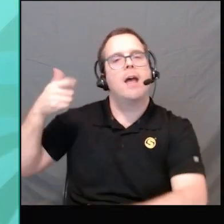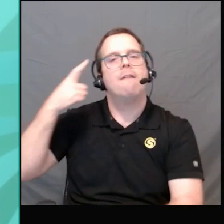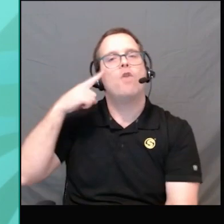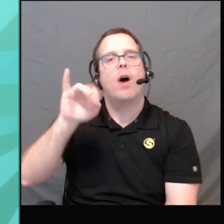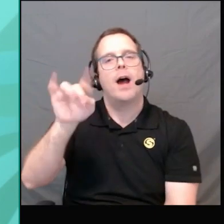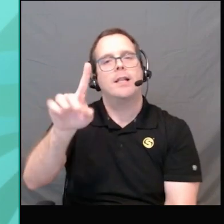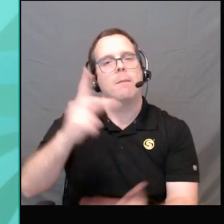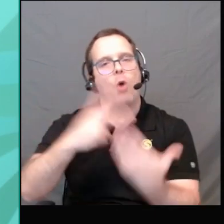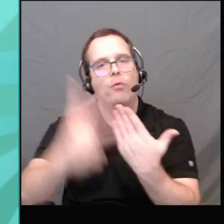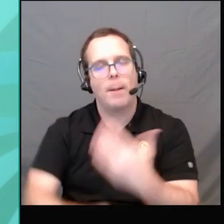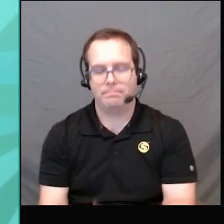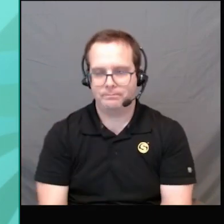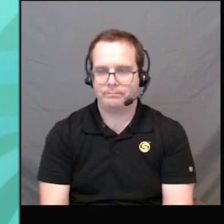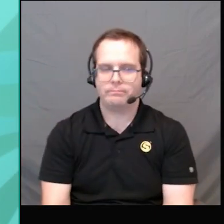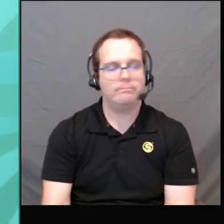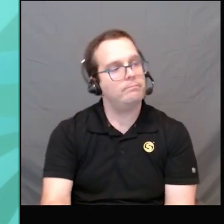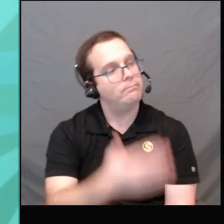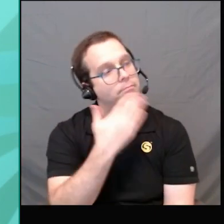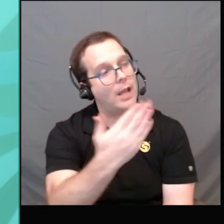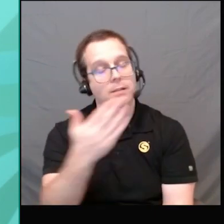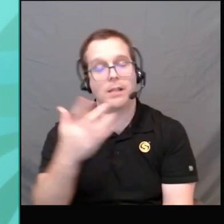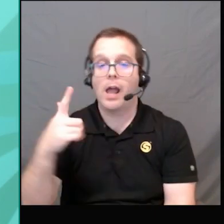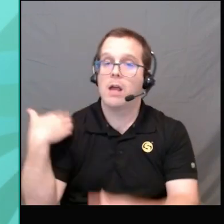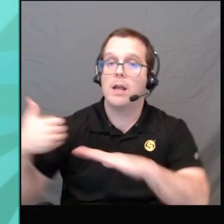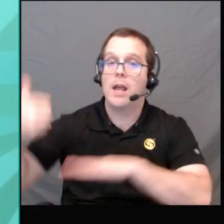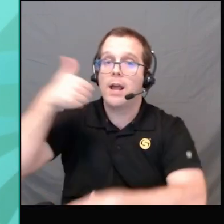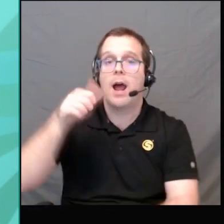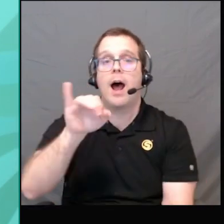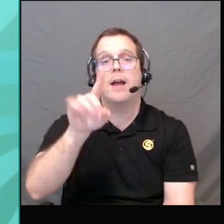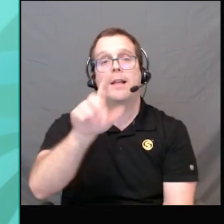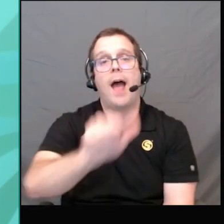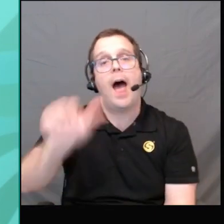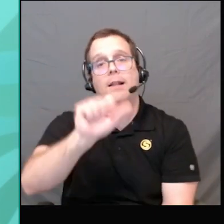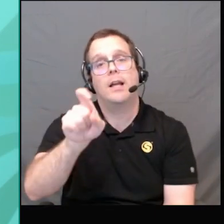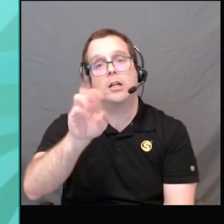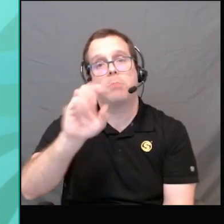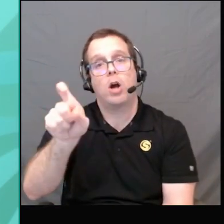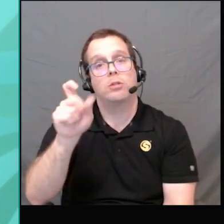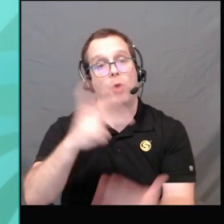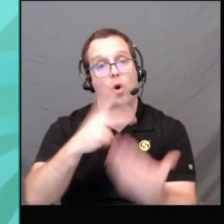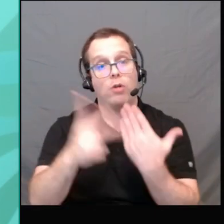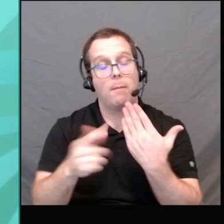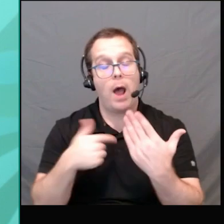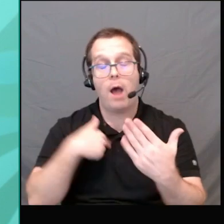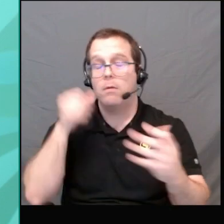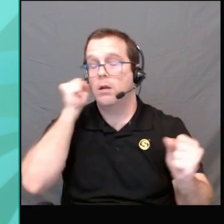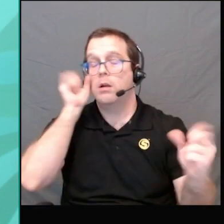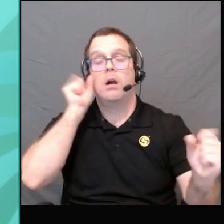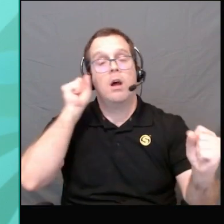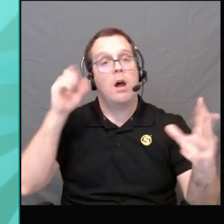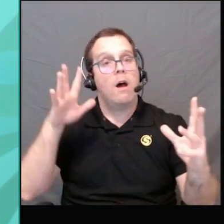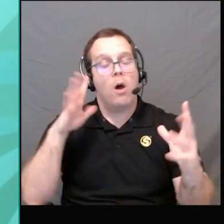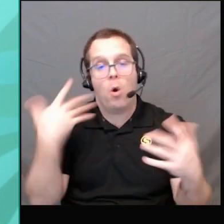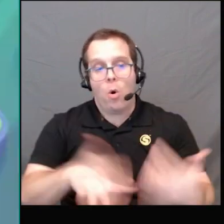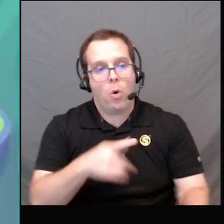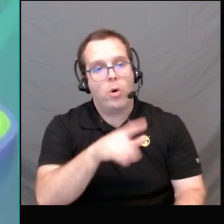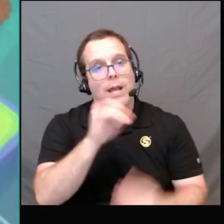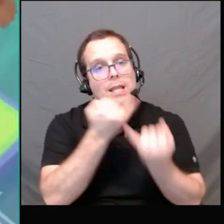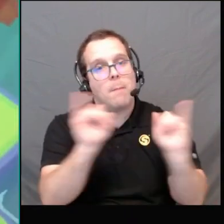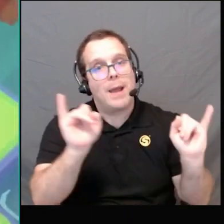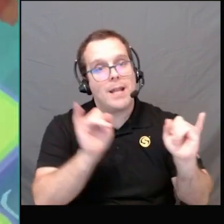Thanks, James. As the head of our ID at Xbox program, I've been blown away by the resilience of the independent developer community over the last